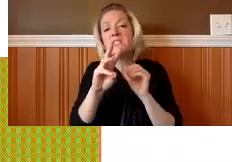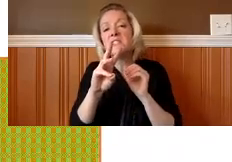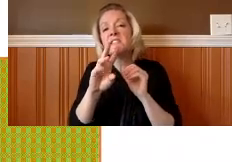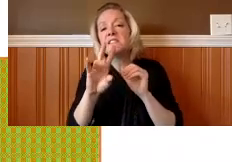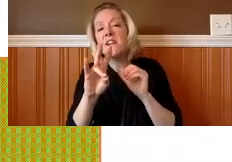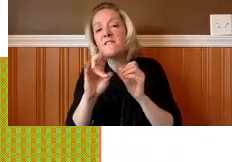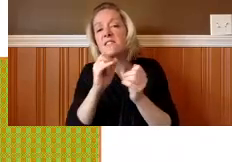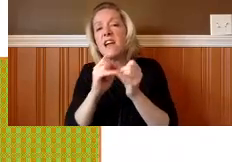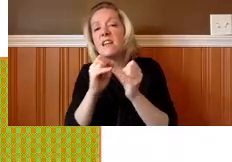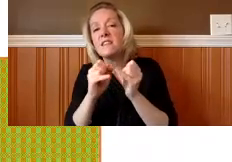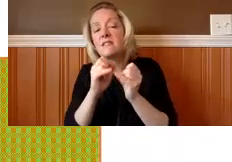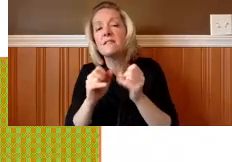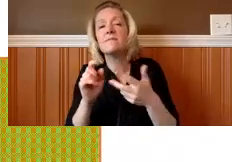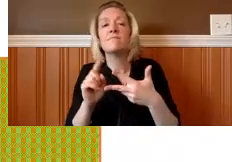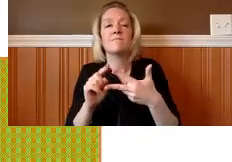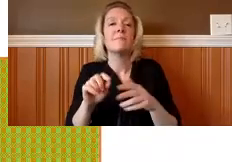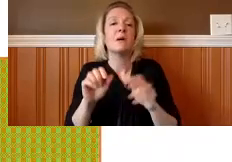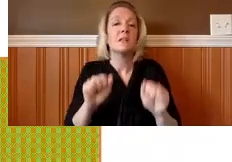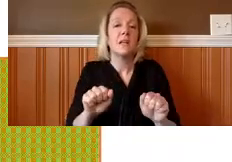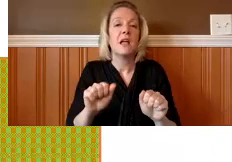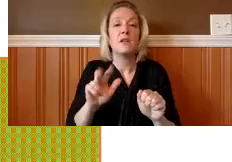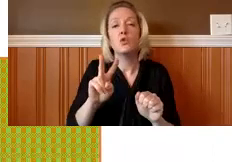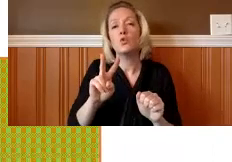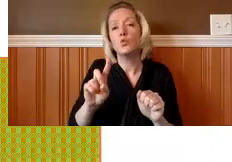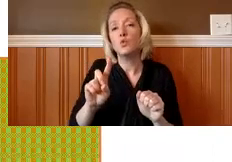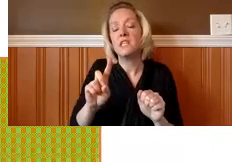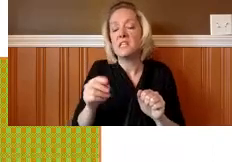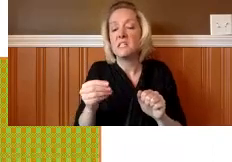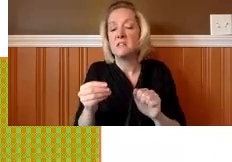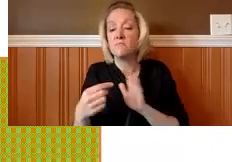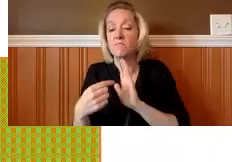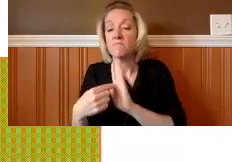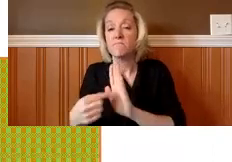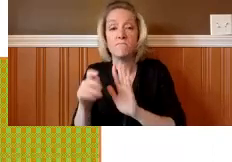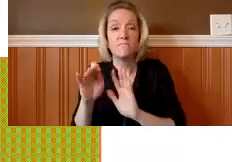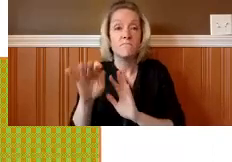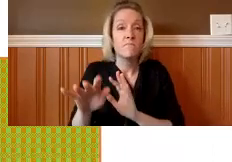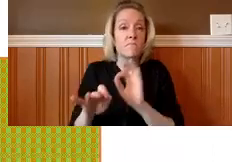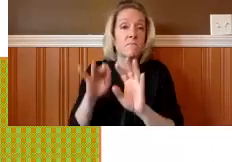6 in phase 2 is when you start to introduce that